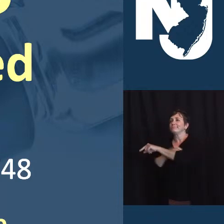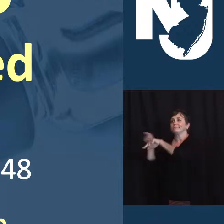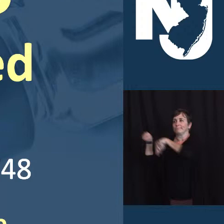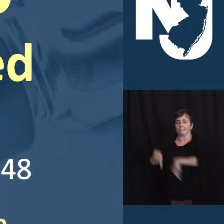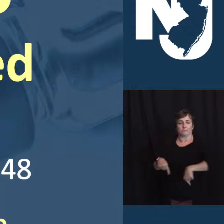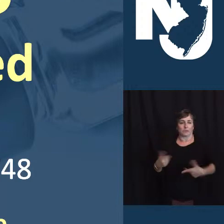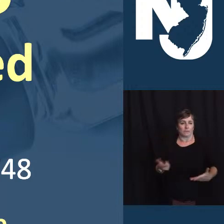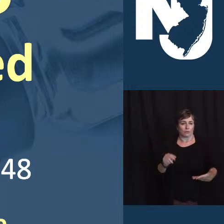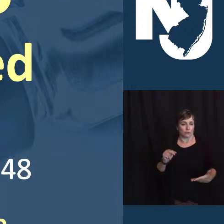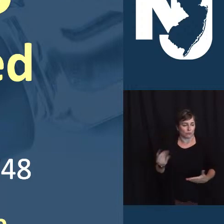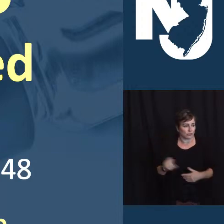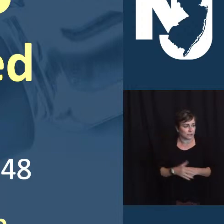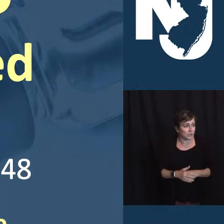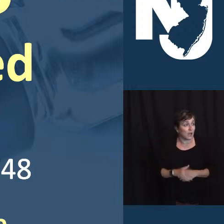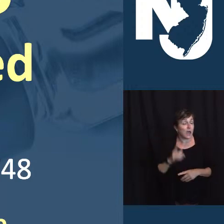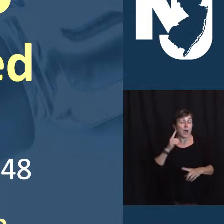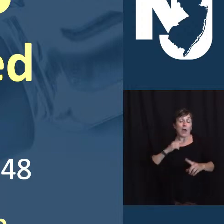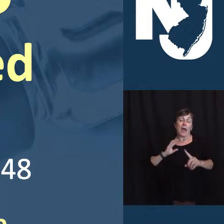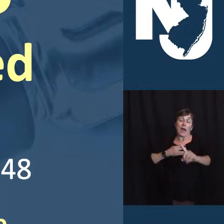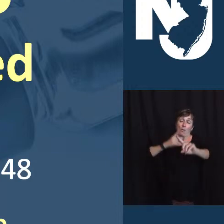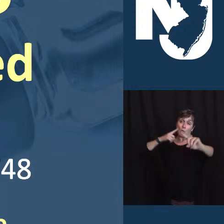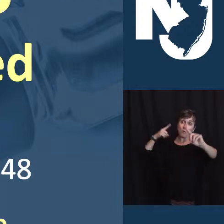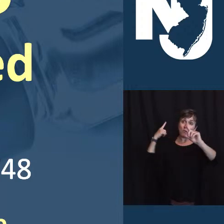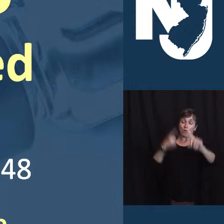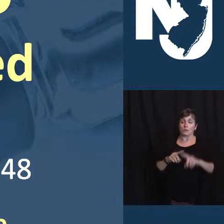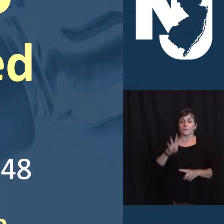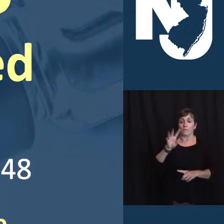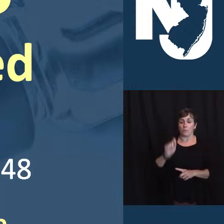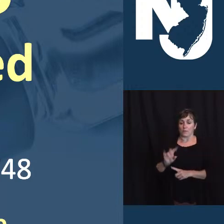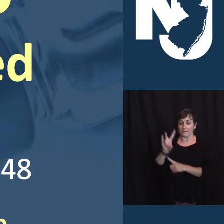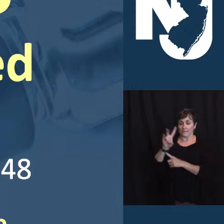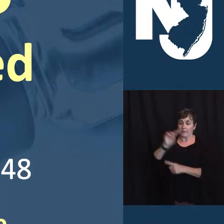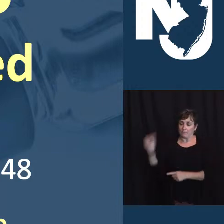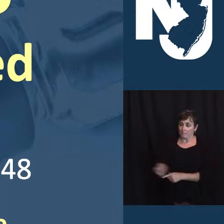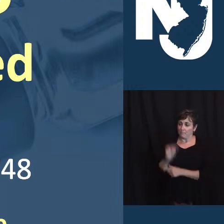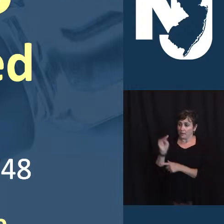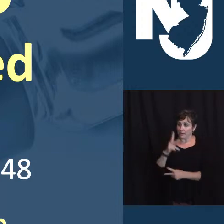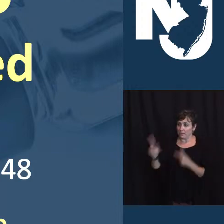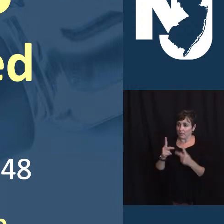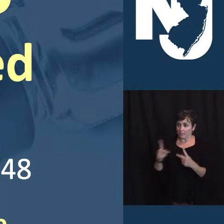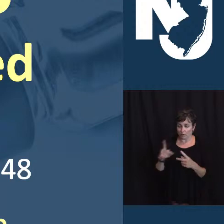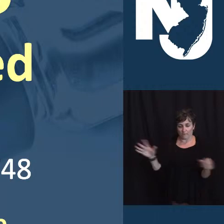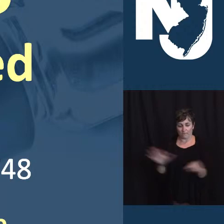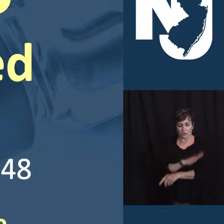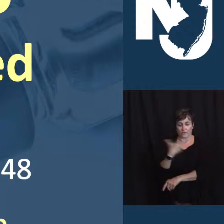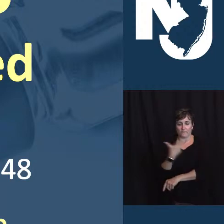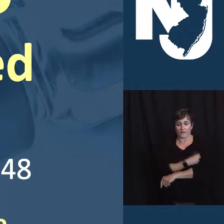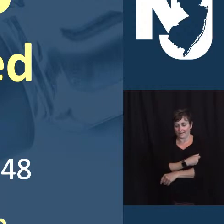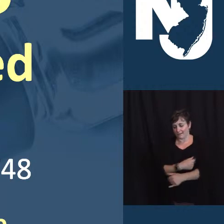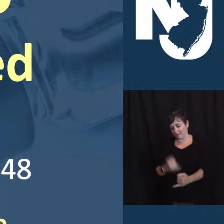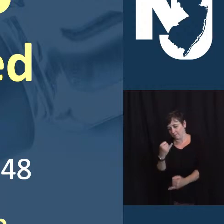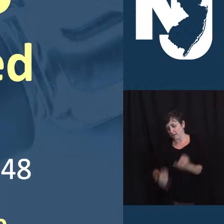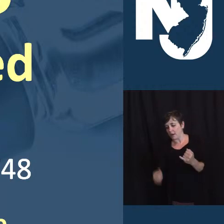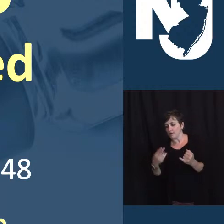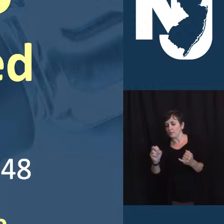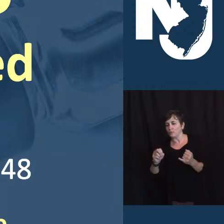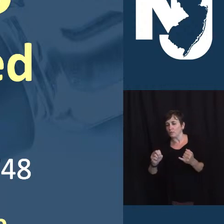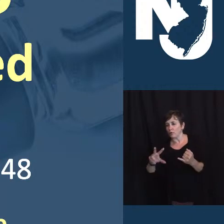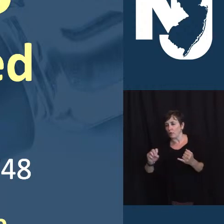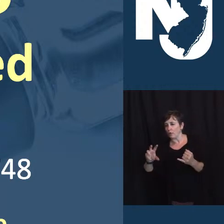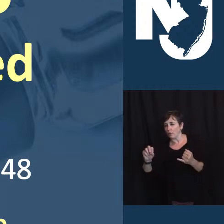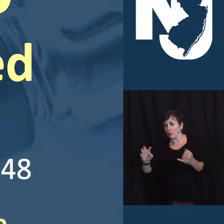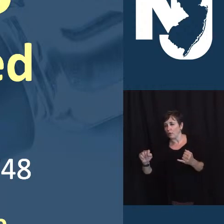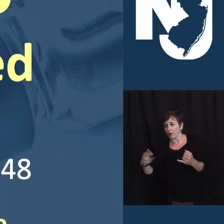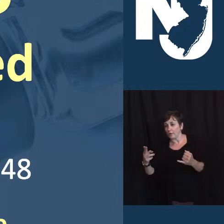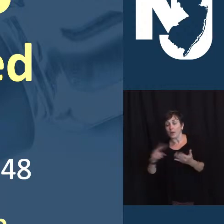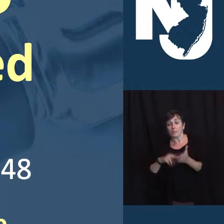long-stated goal of getting to 4.7 million fully vaccinated New Jerseyans by June 30th. And by the way, we're not going to stop on